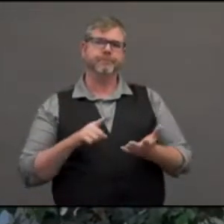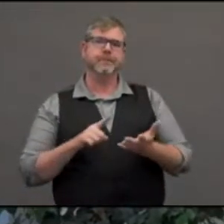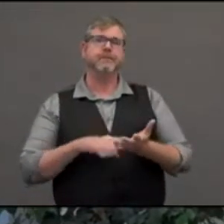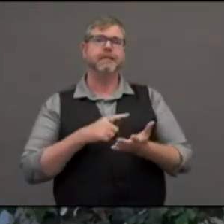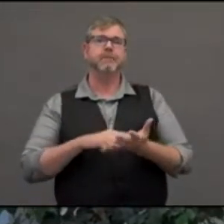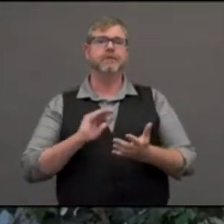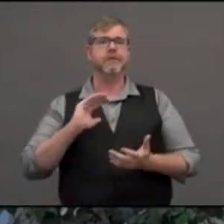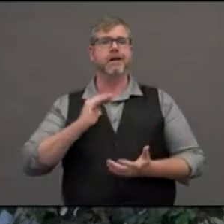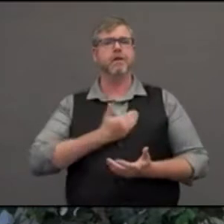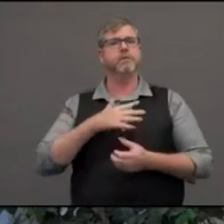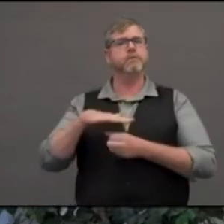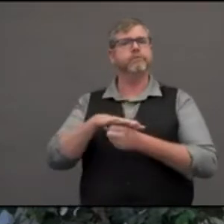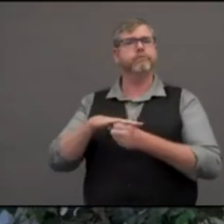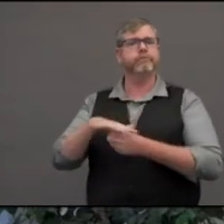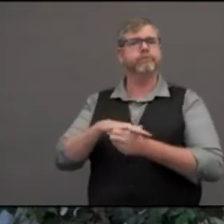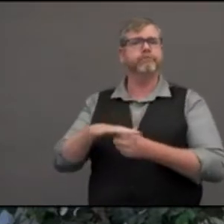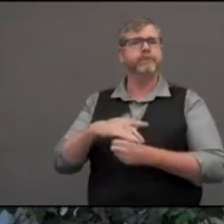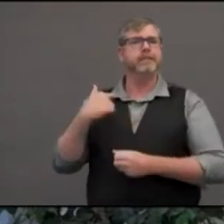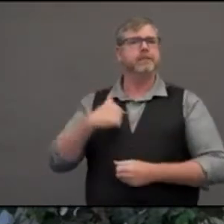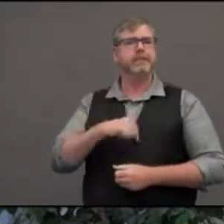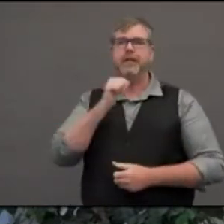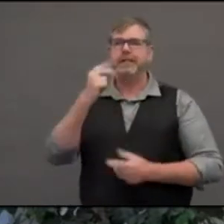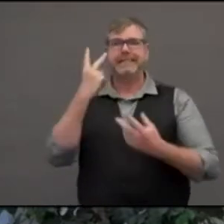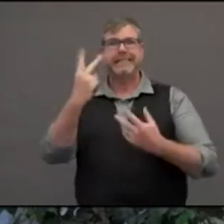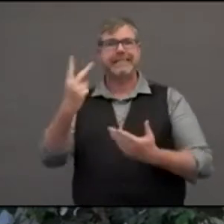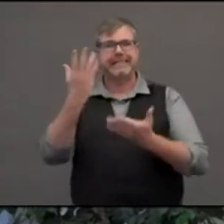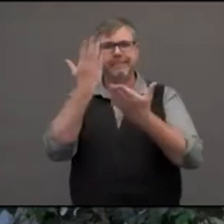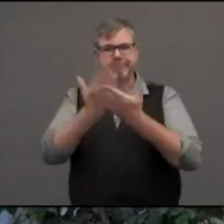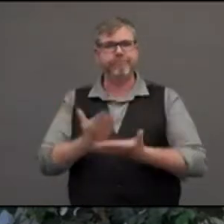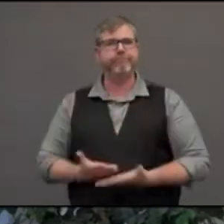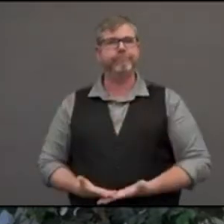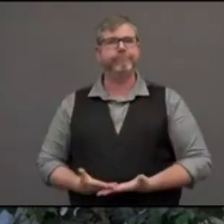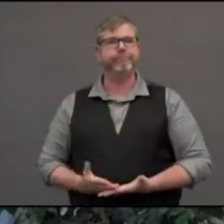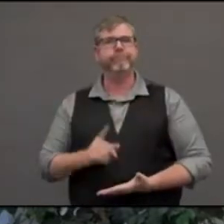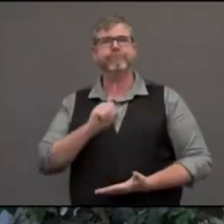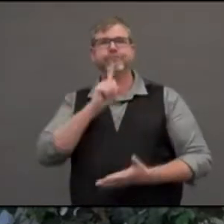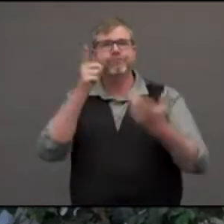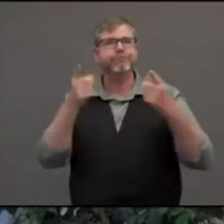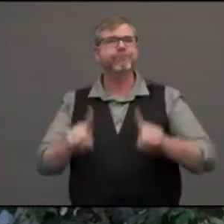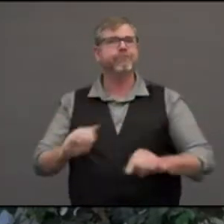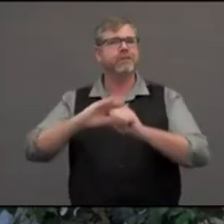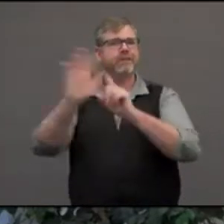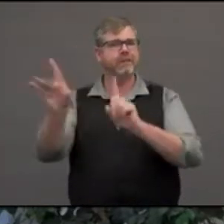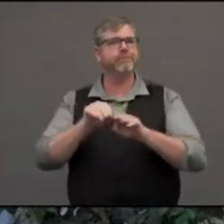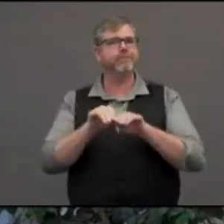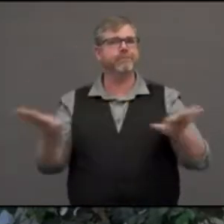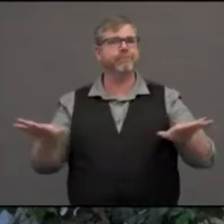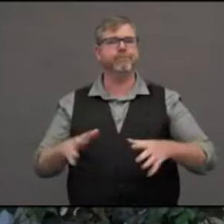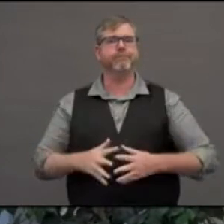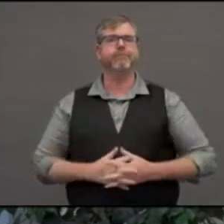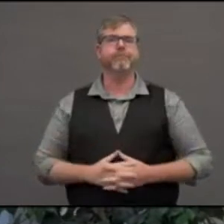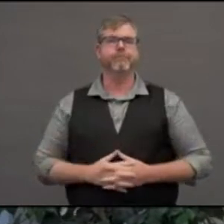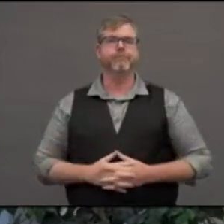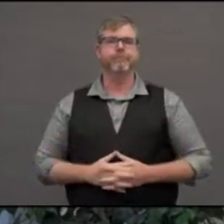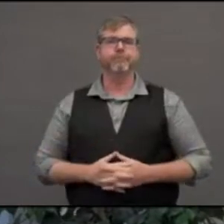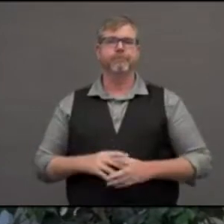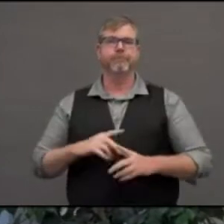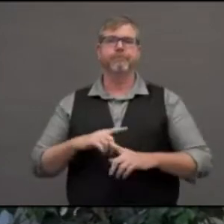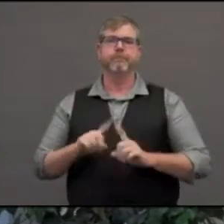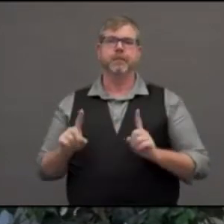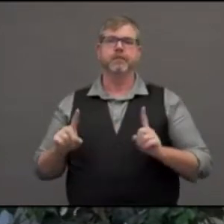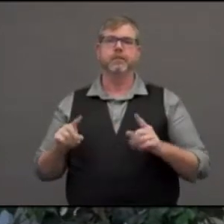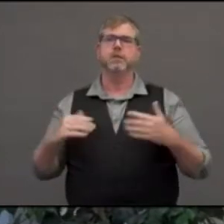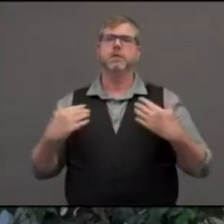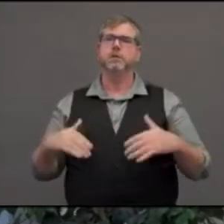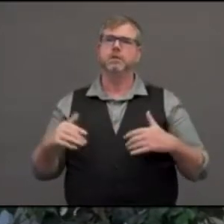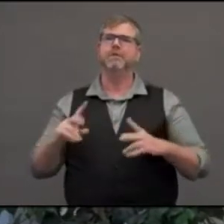evidence of COVID-19, but I assure everyone that this is very real, and for a lot of people who have experienced the illness, and for a